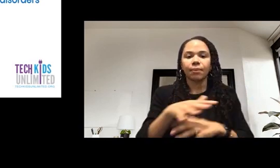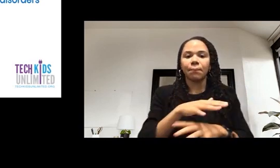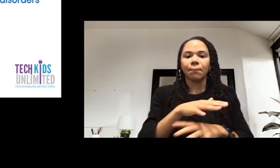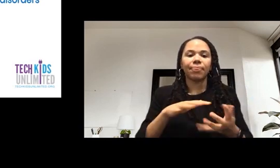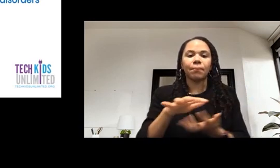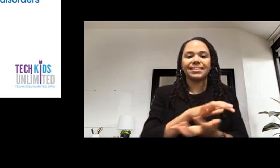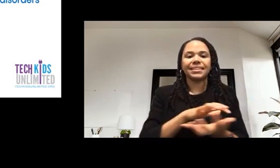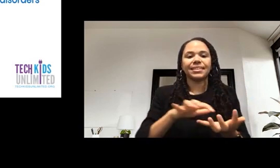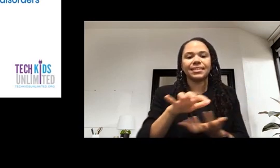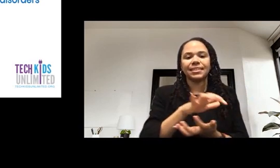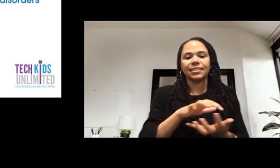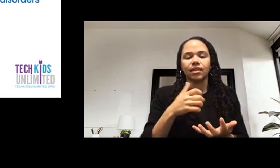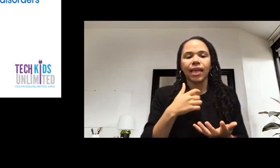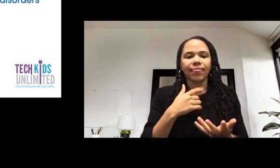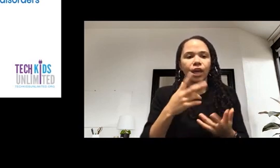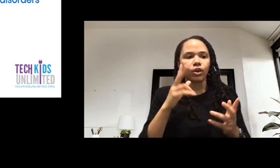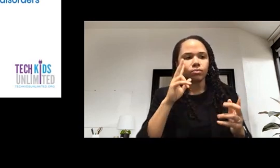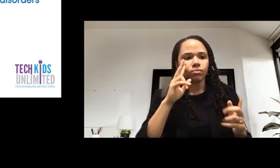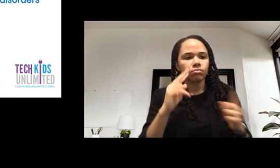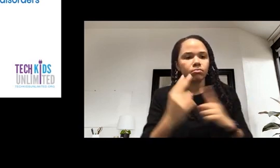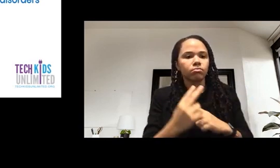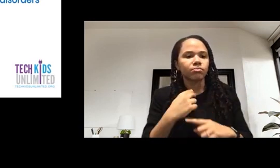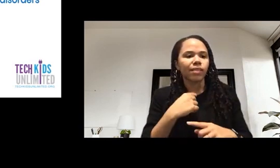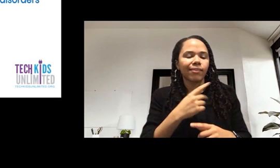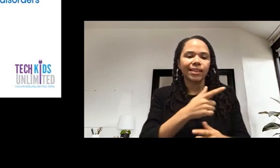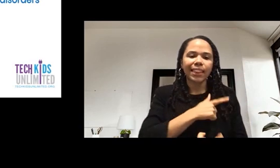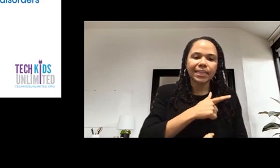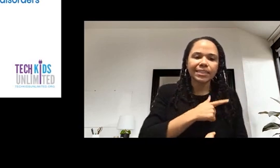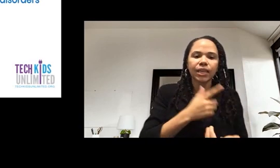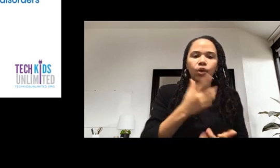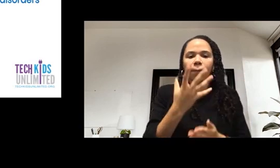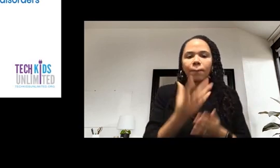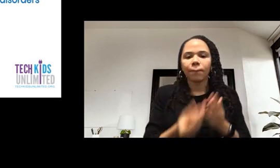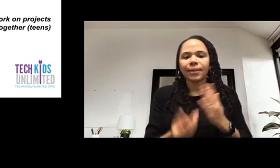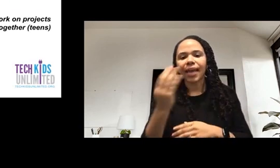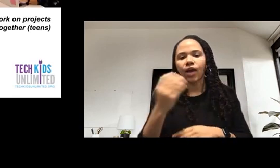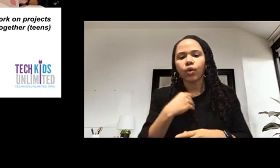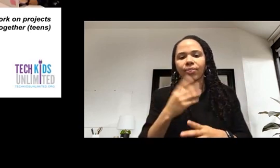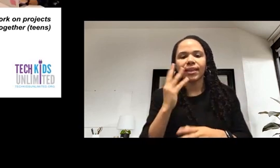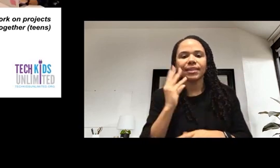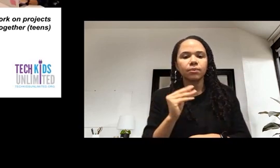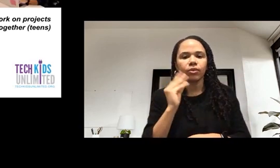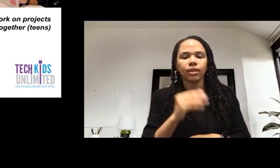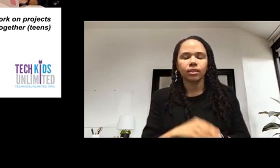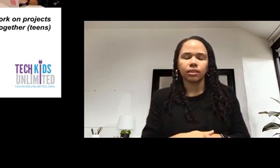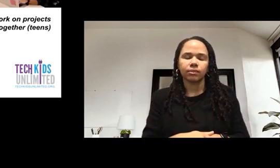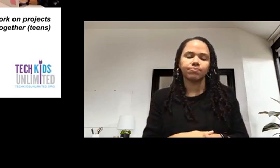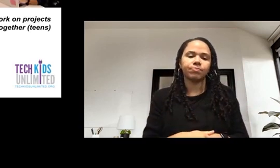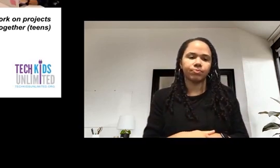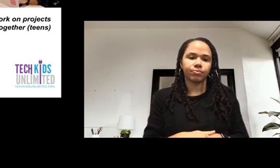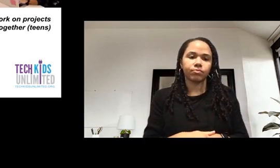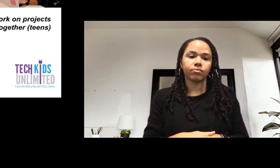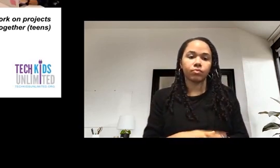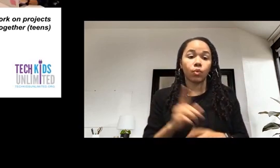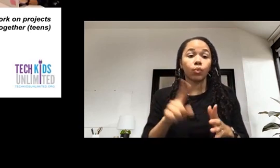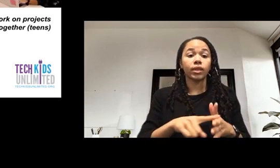ultimately missing out on the learning experience. We started with a 1-week program